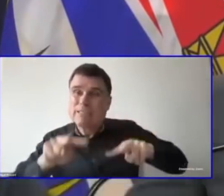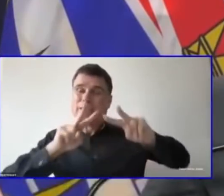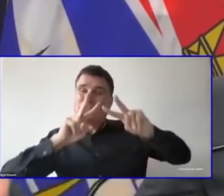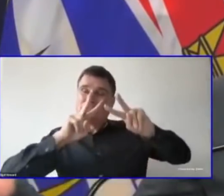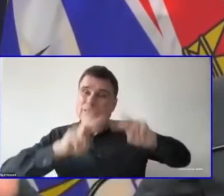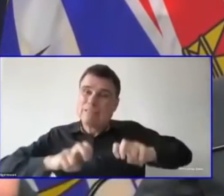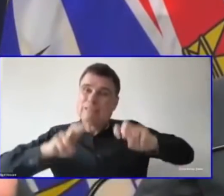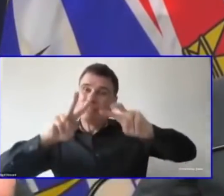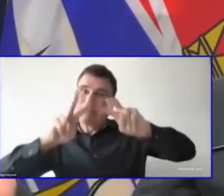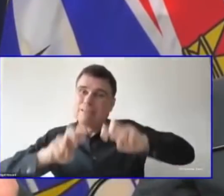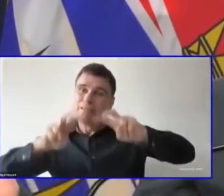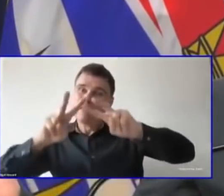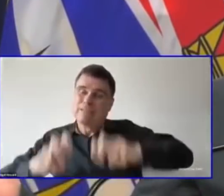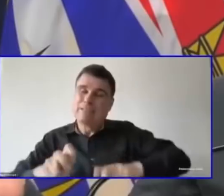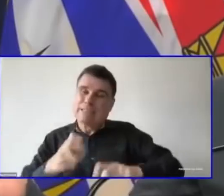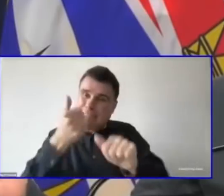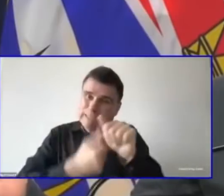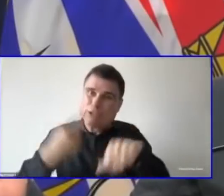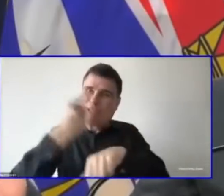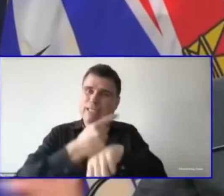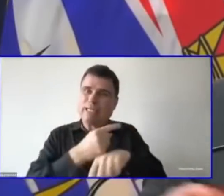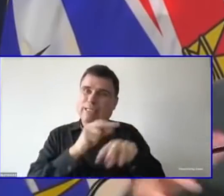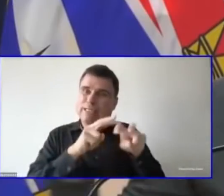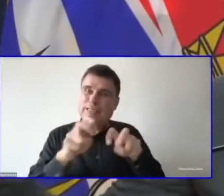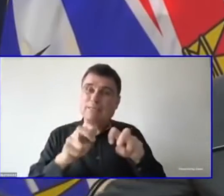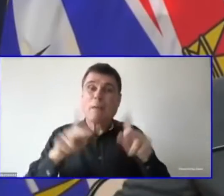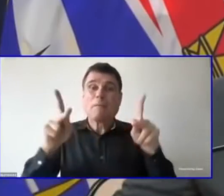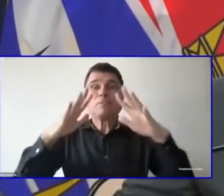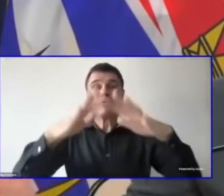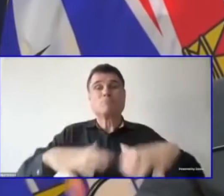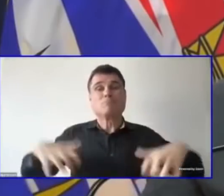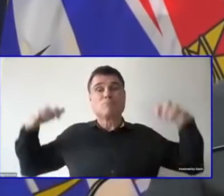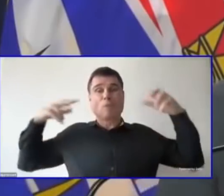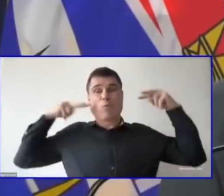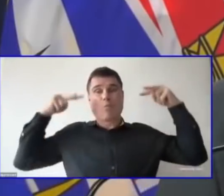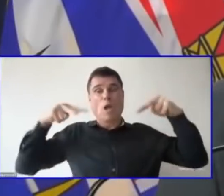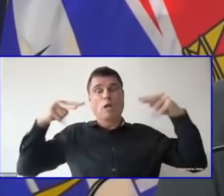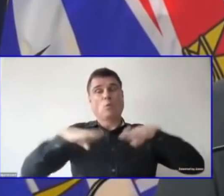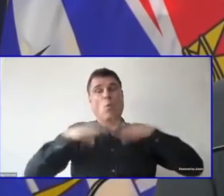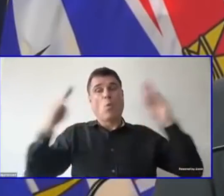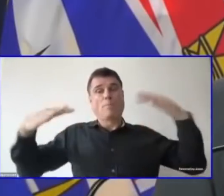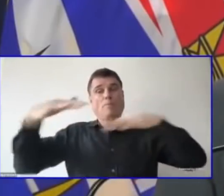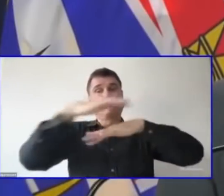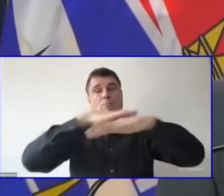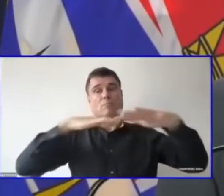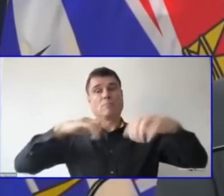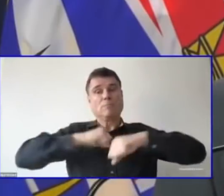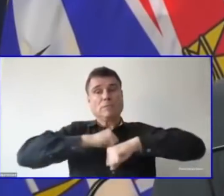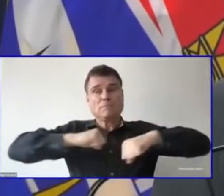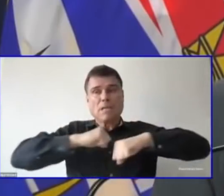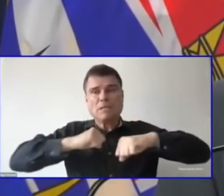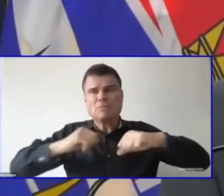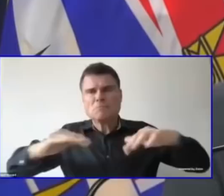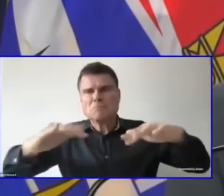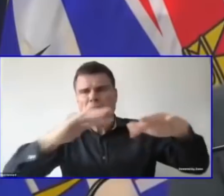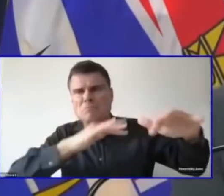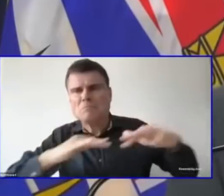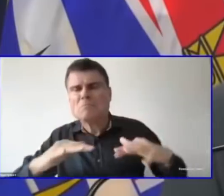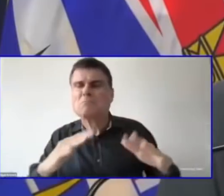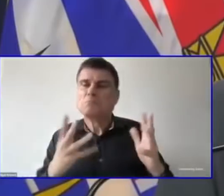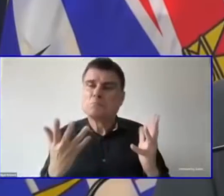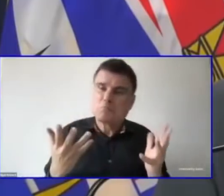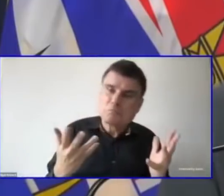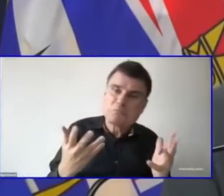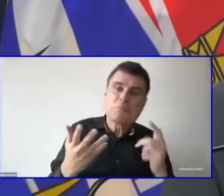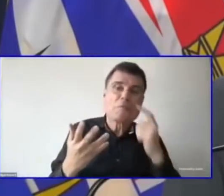the increased space in some of those larger environments, we've now, of course, increased capacity, the importance of mask wearing,